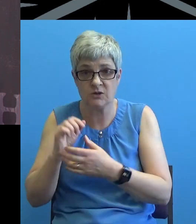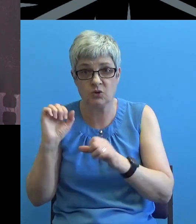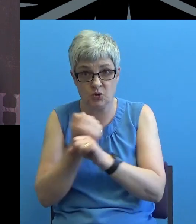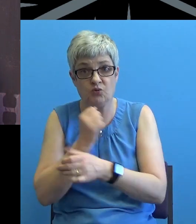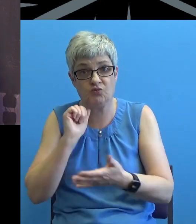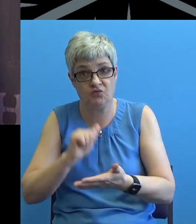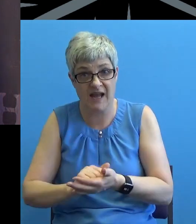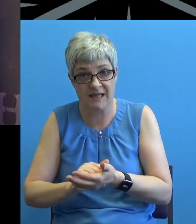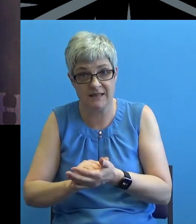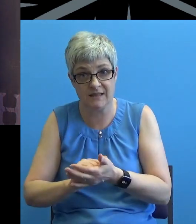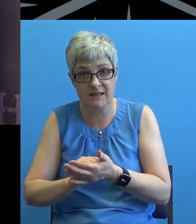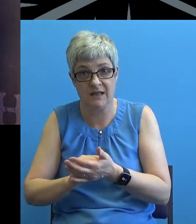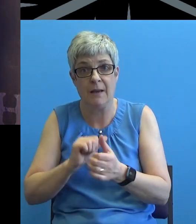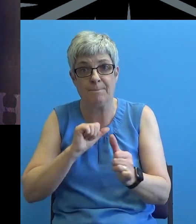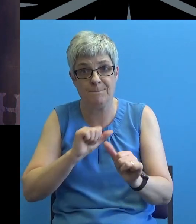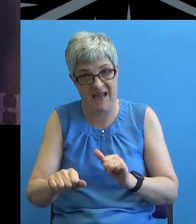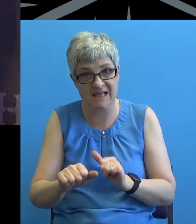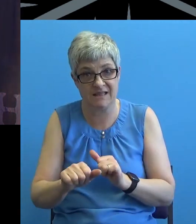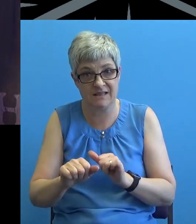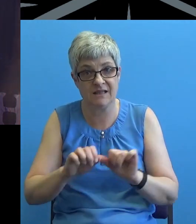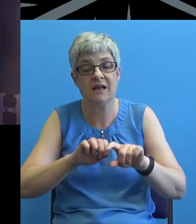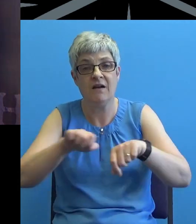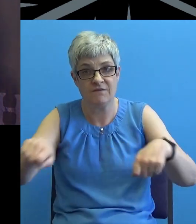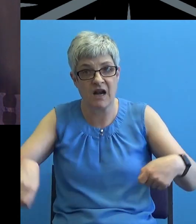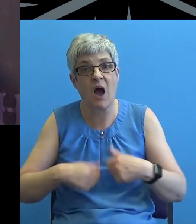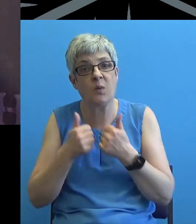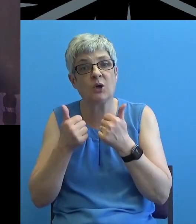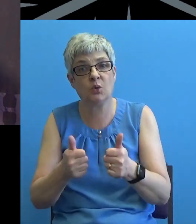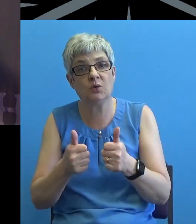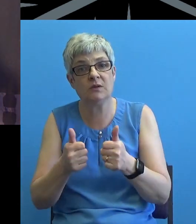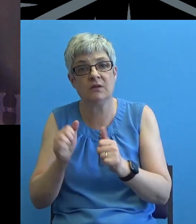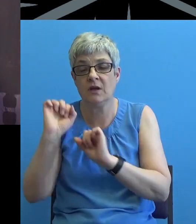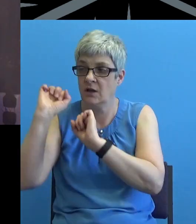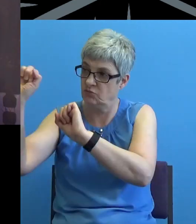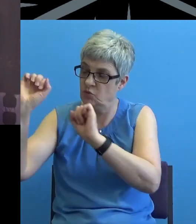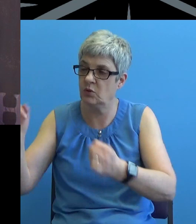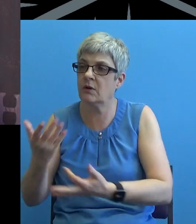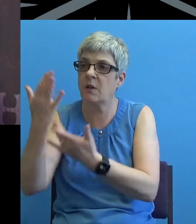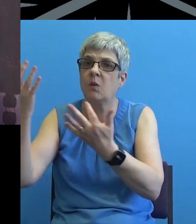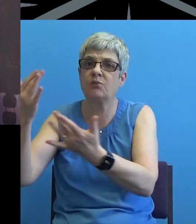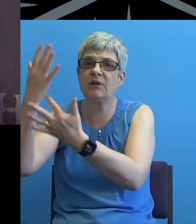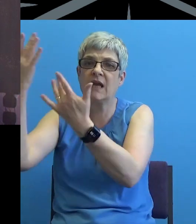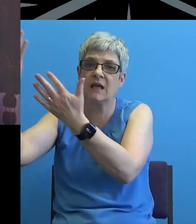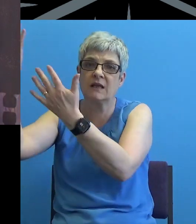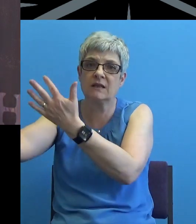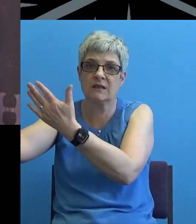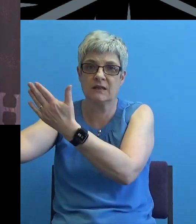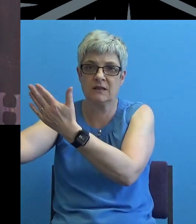is best, for our good and for your glory.